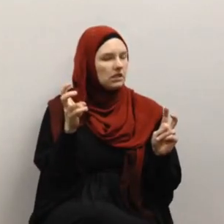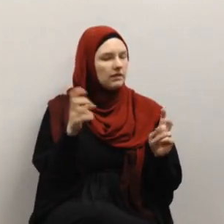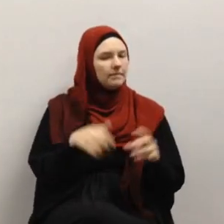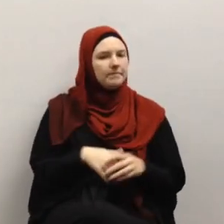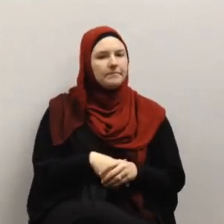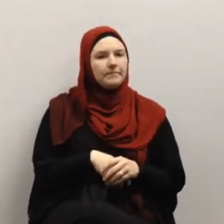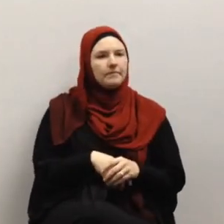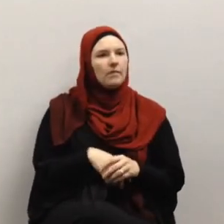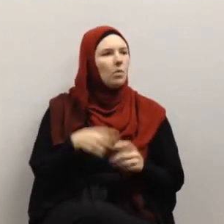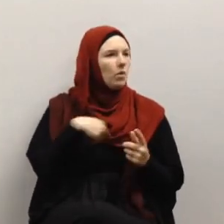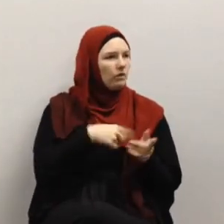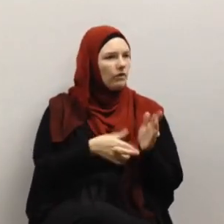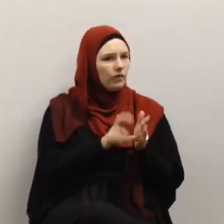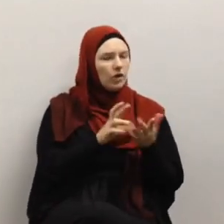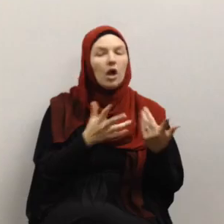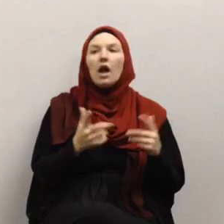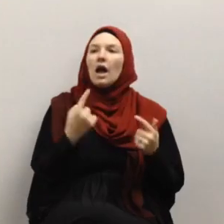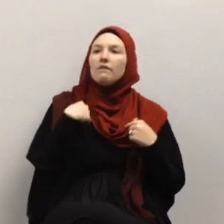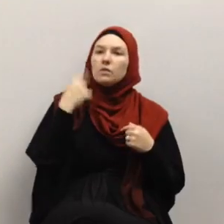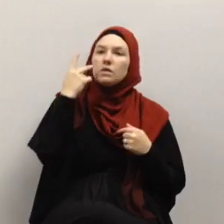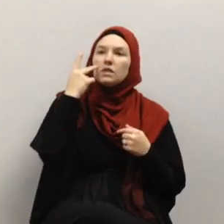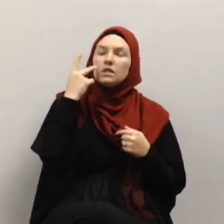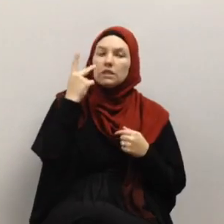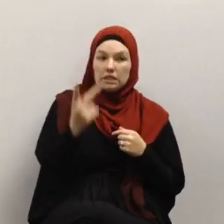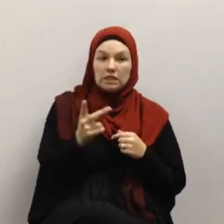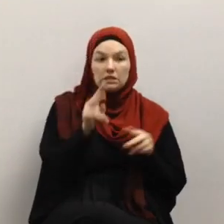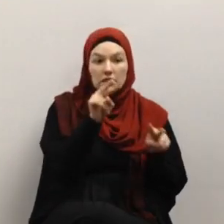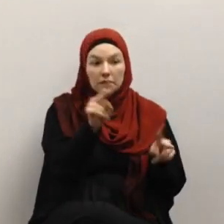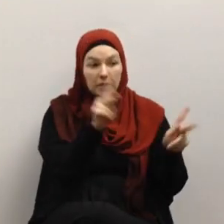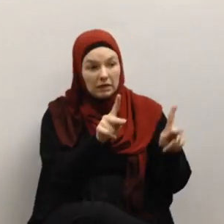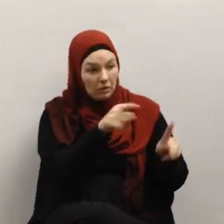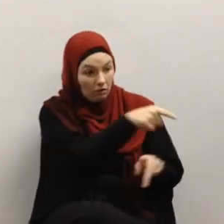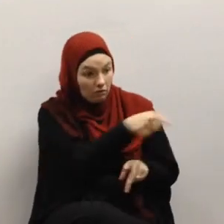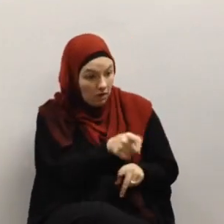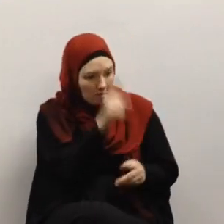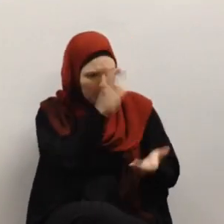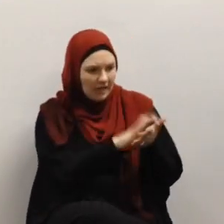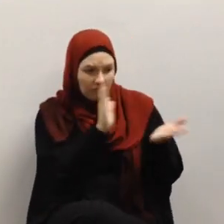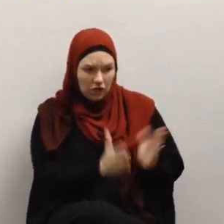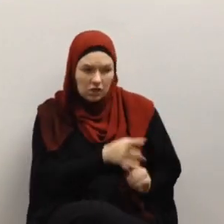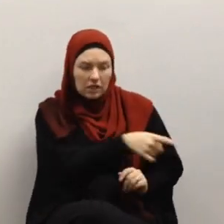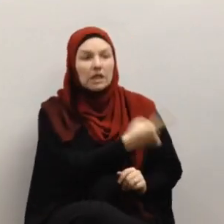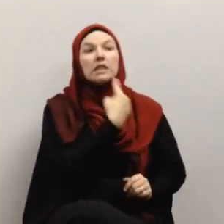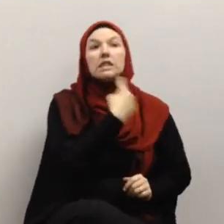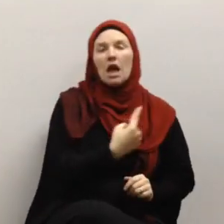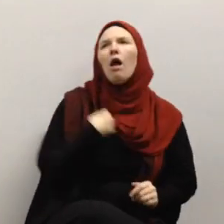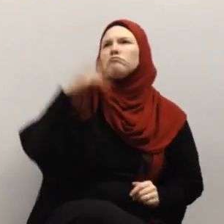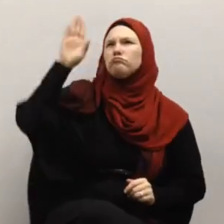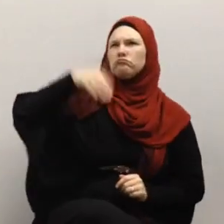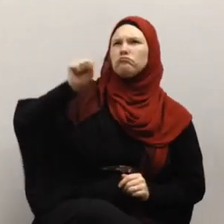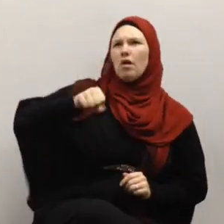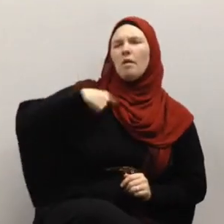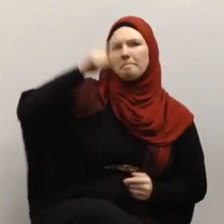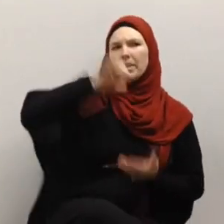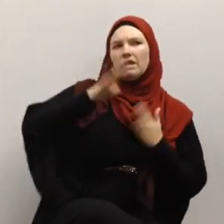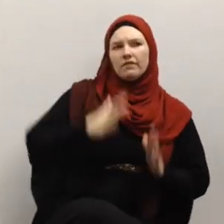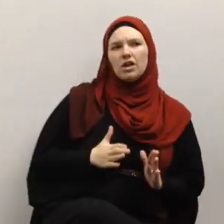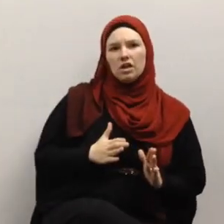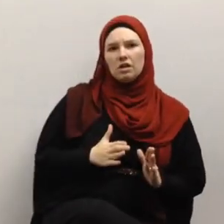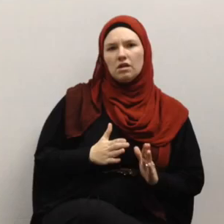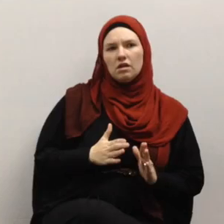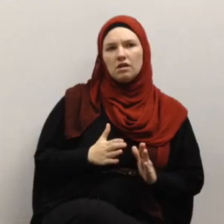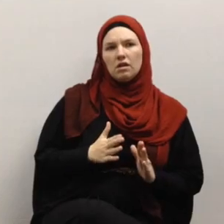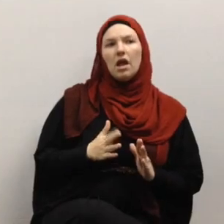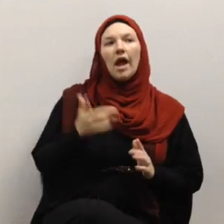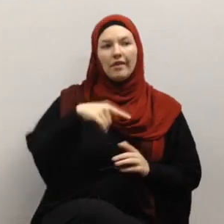went over. Have you seen to the ones who claim to be believers that they have believed in what has been sent down unto